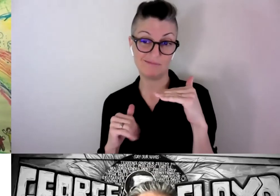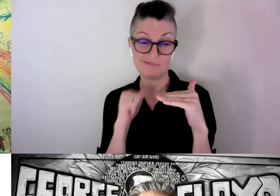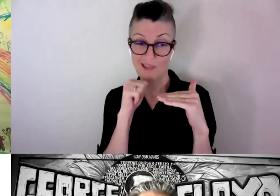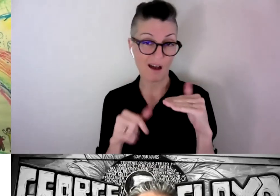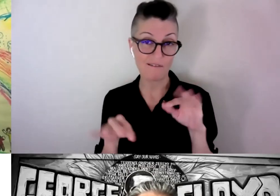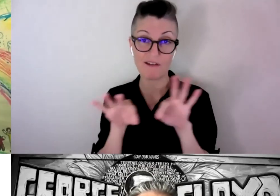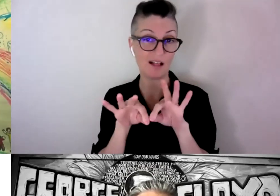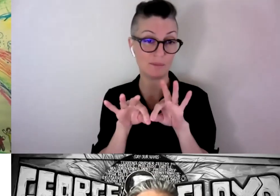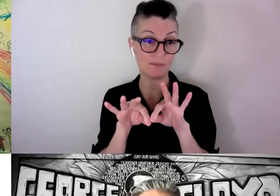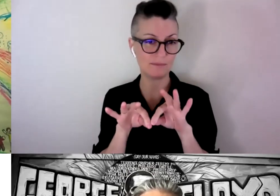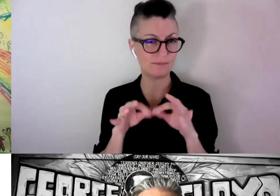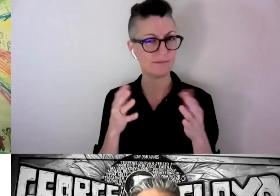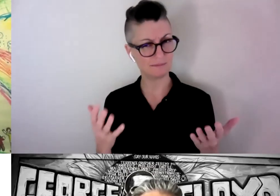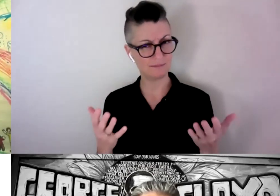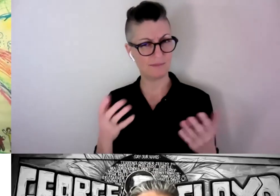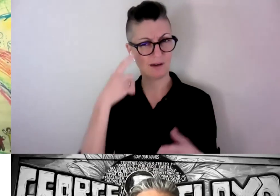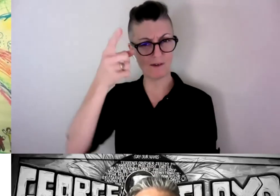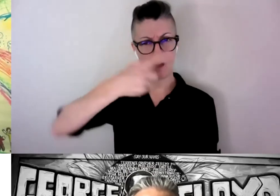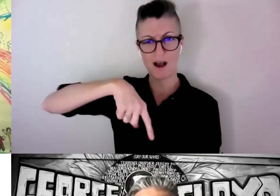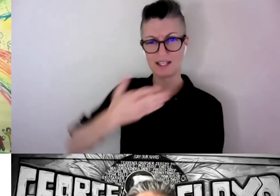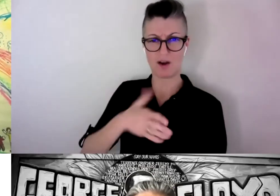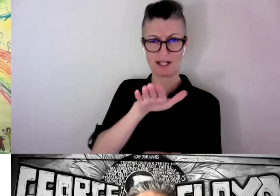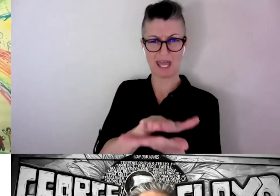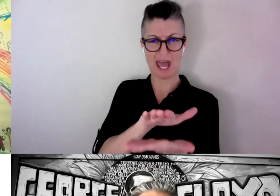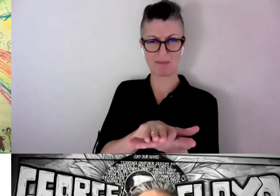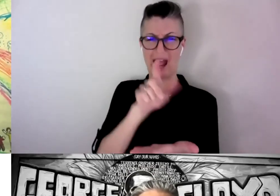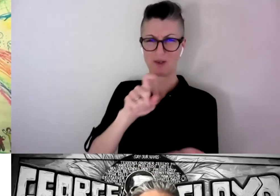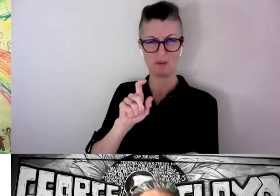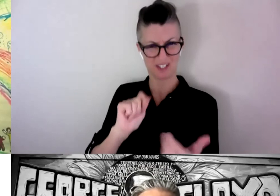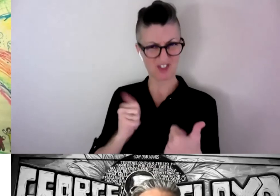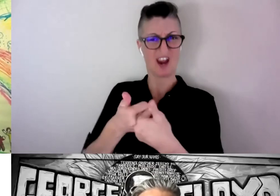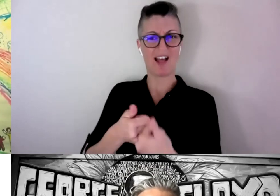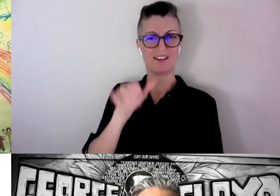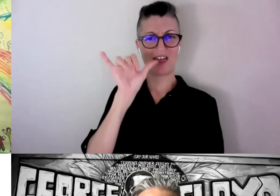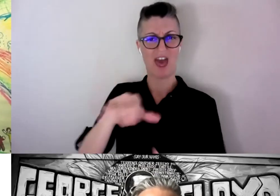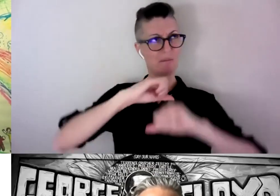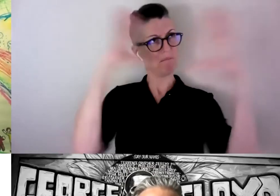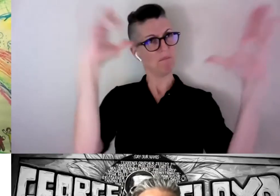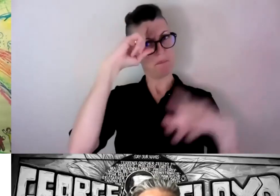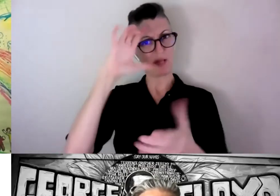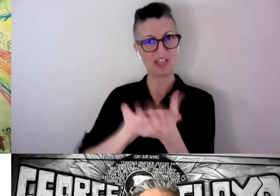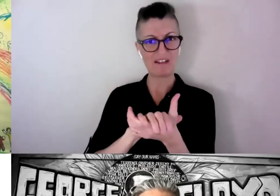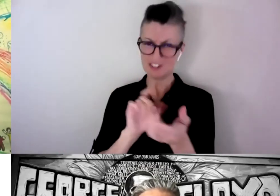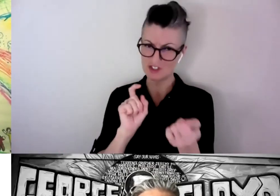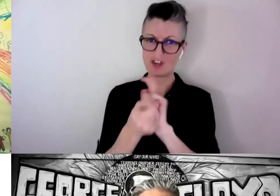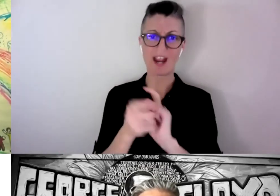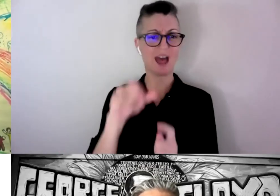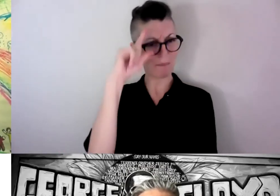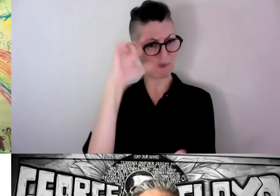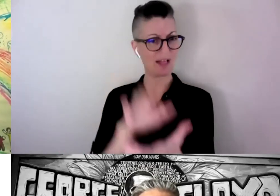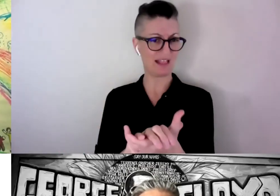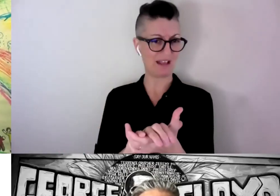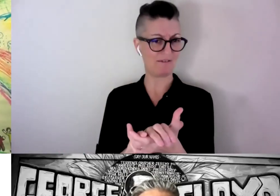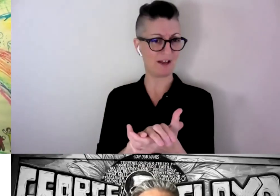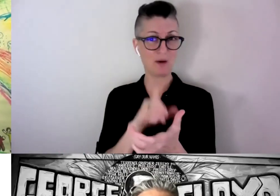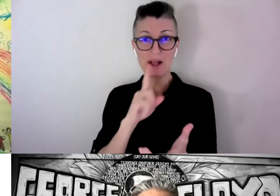for us, I think in the academy, we need to challenge that and change that. And we need to expand what we consider to be legit methodologies,